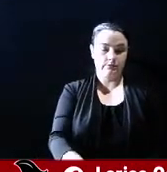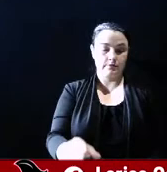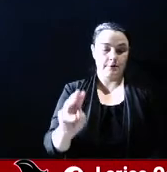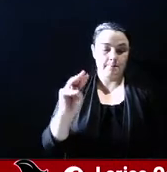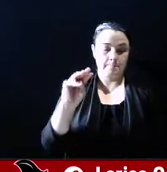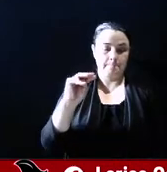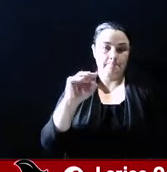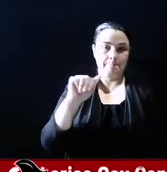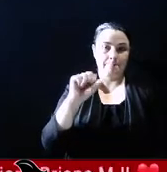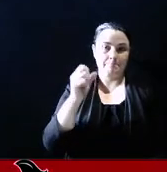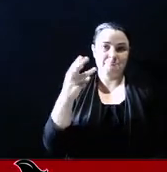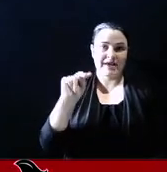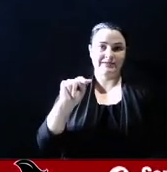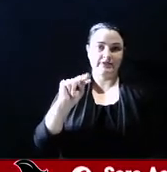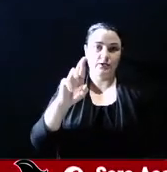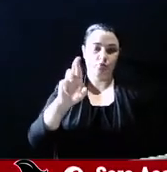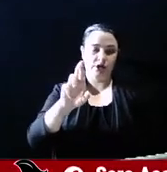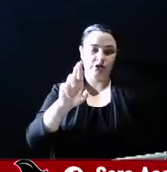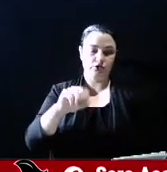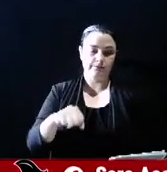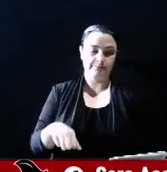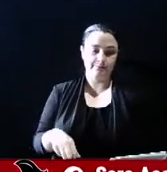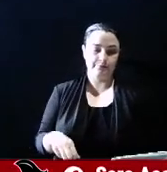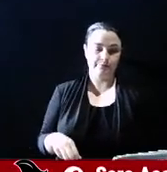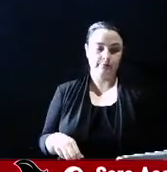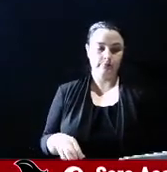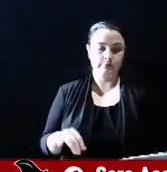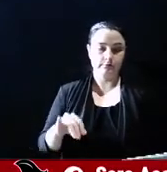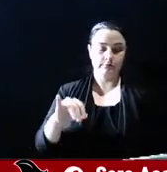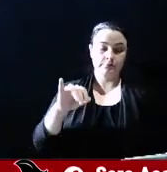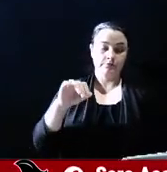Mason Henry Russell.